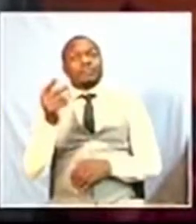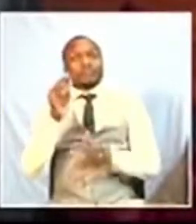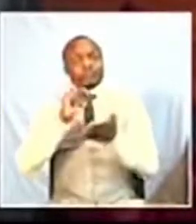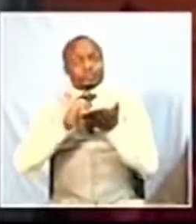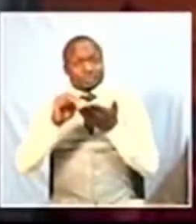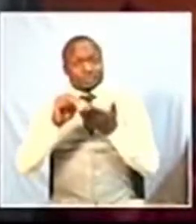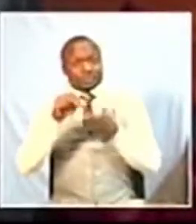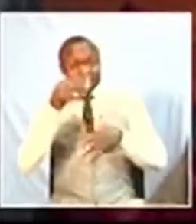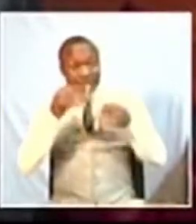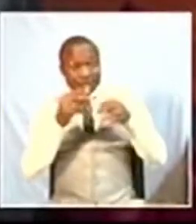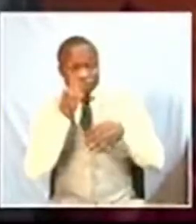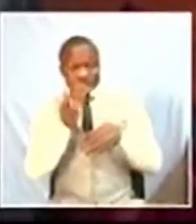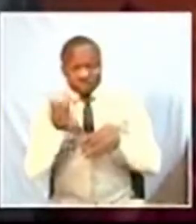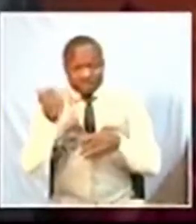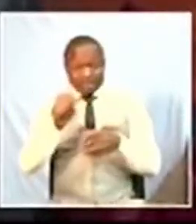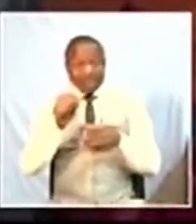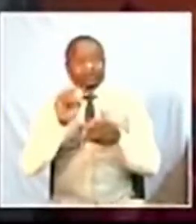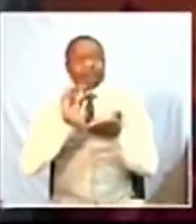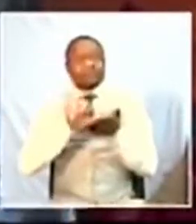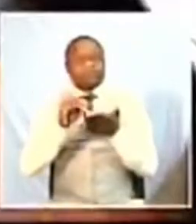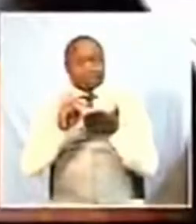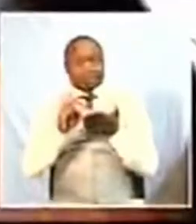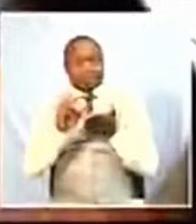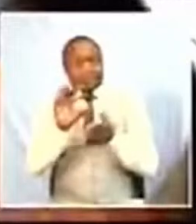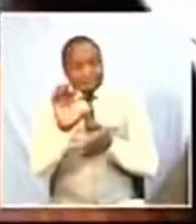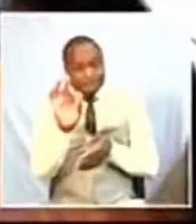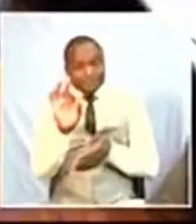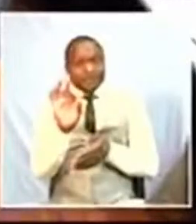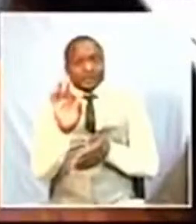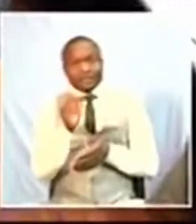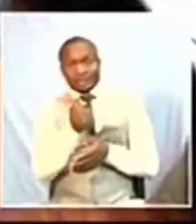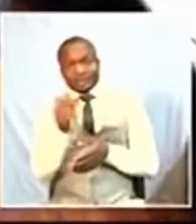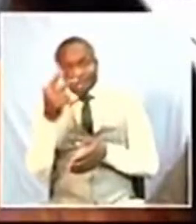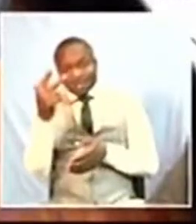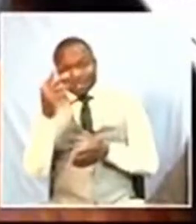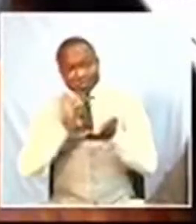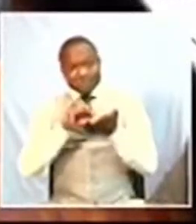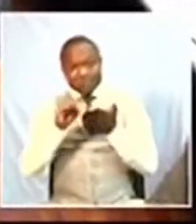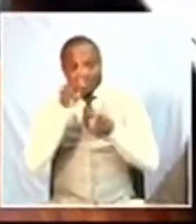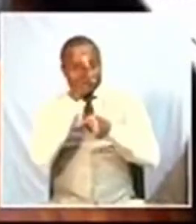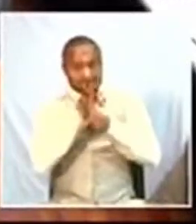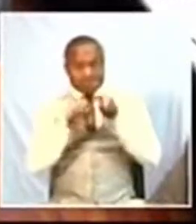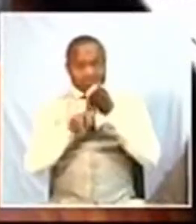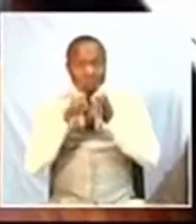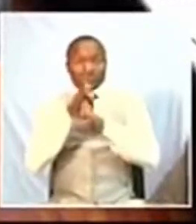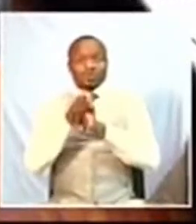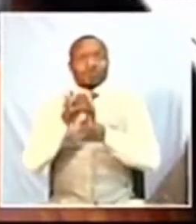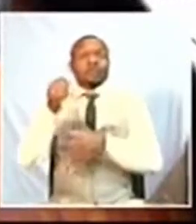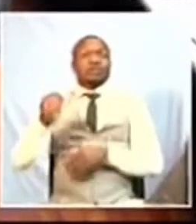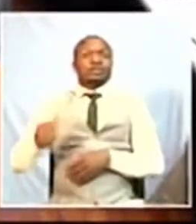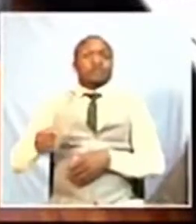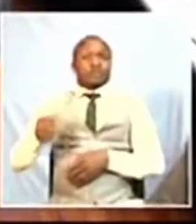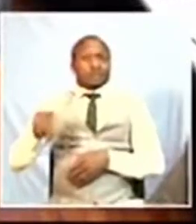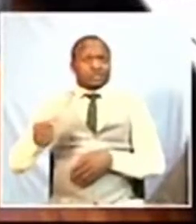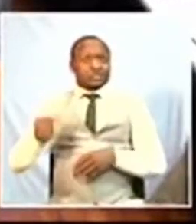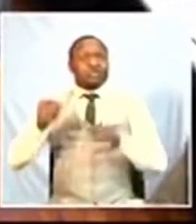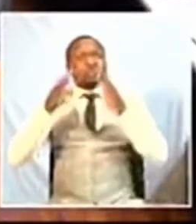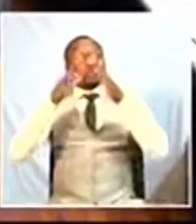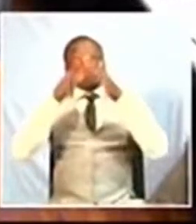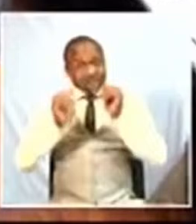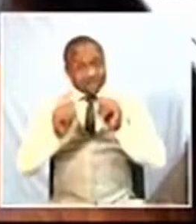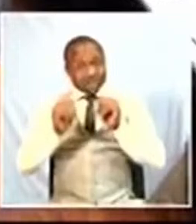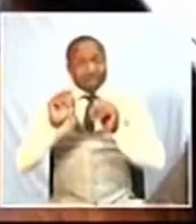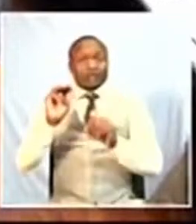Because if you look at the 10 million on top, you just pick the other 3 million for construction of Chief Mboloma's Palace, which is